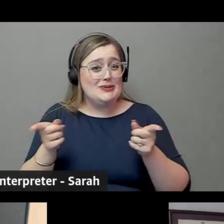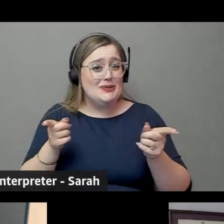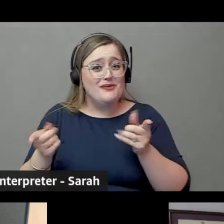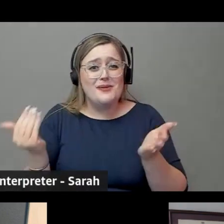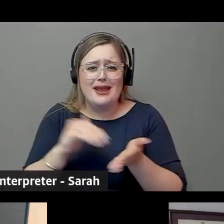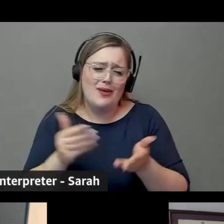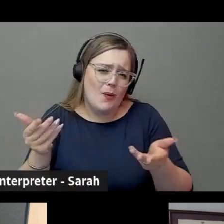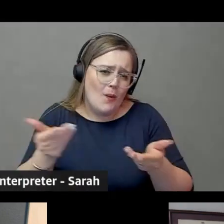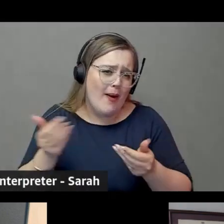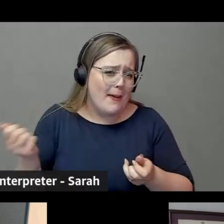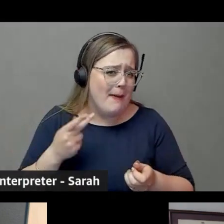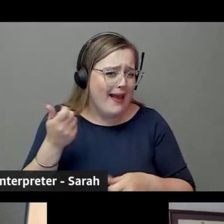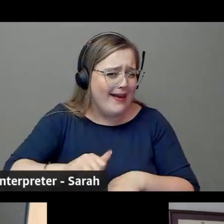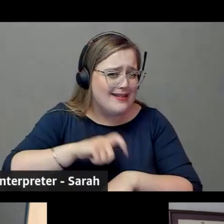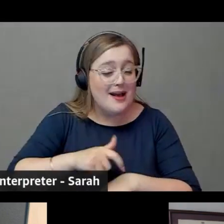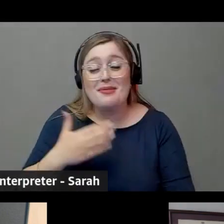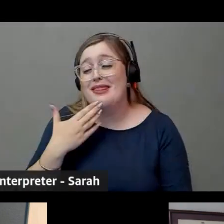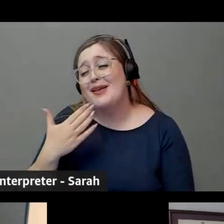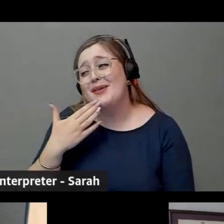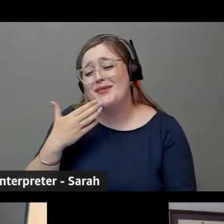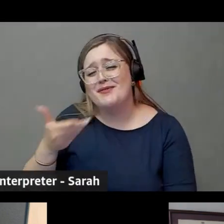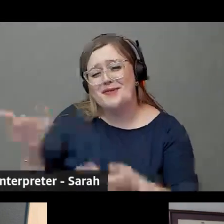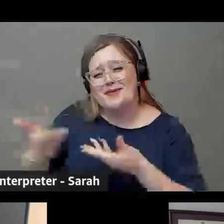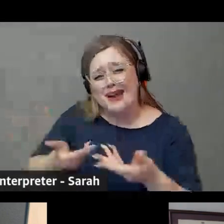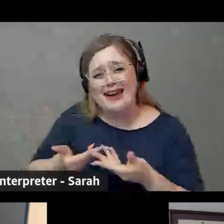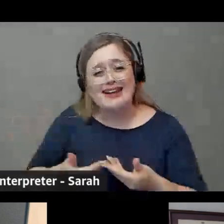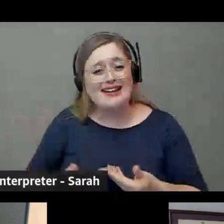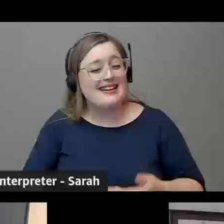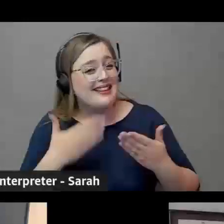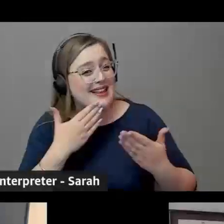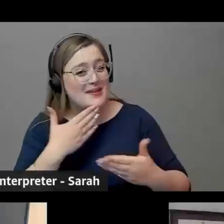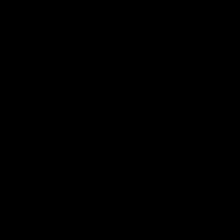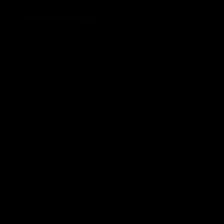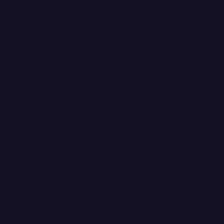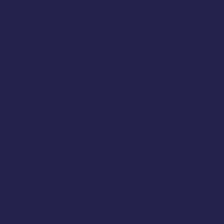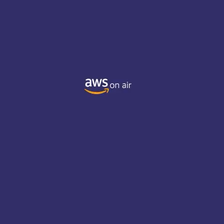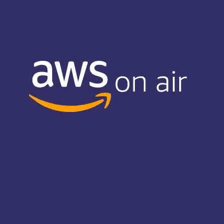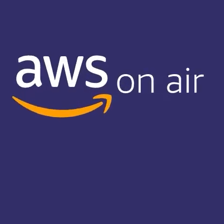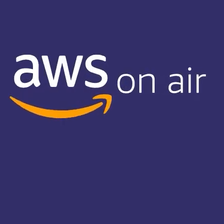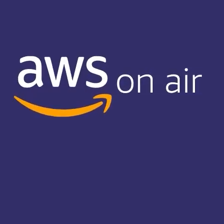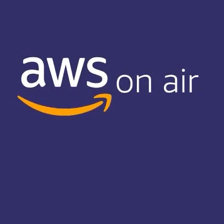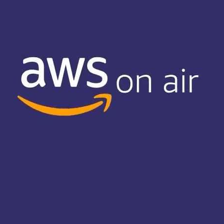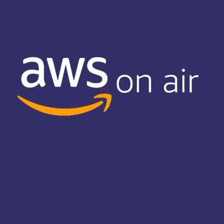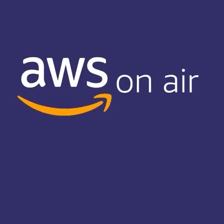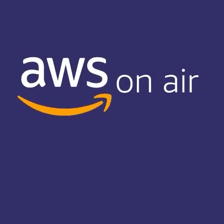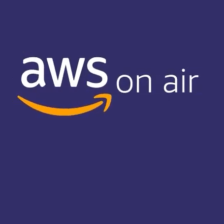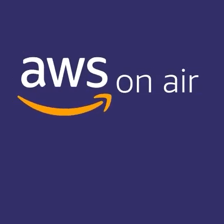course. Thanks for having us. Thanks so much. Enjoyed it. We'll see y'all next time.